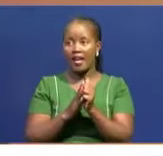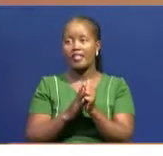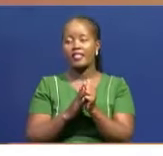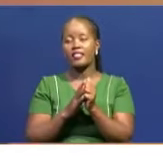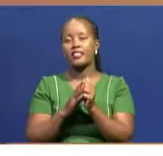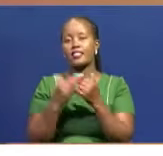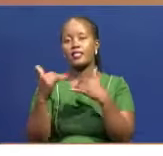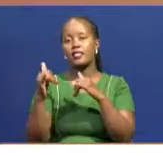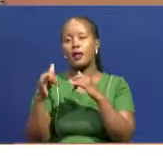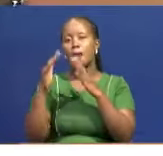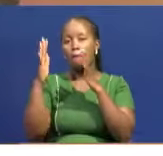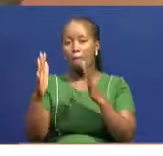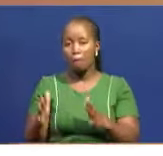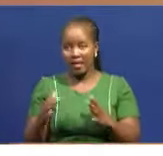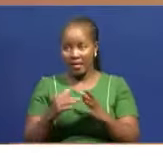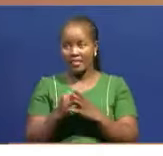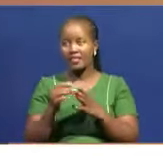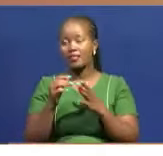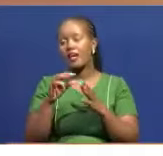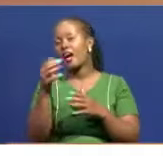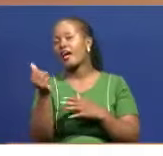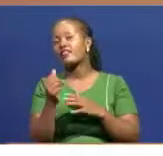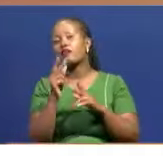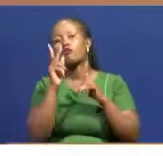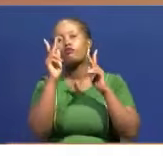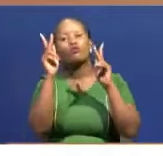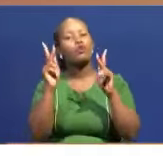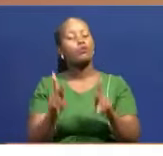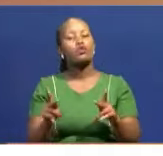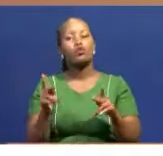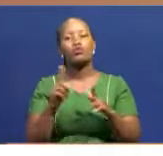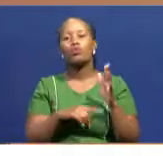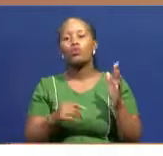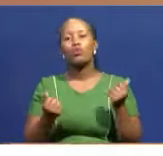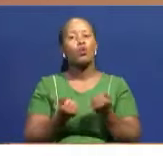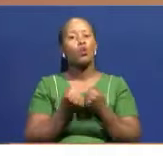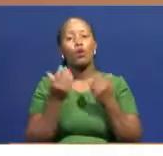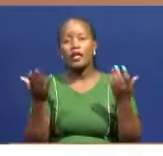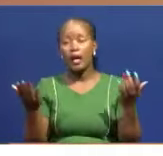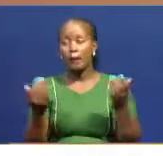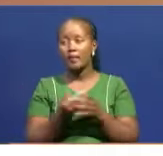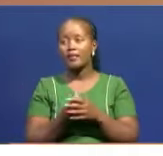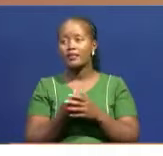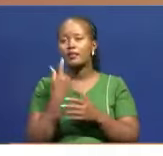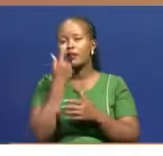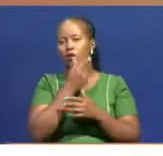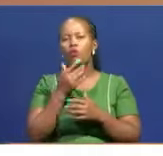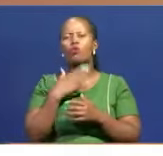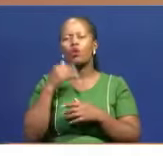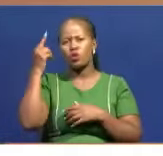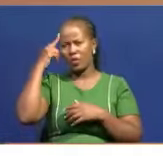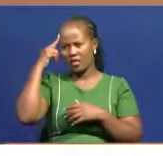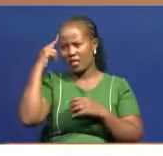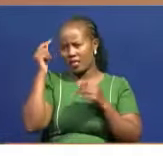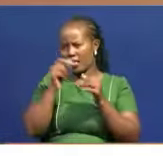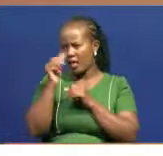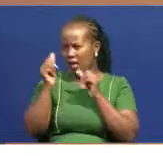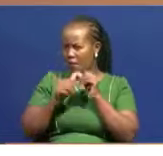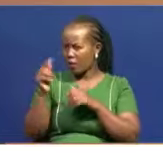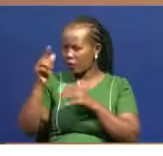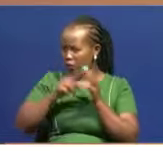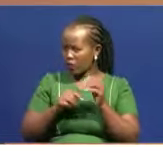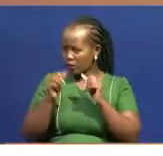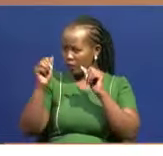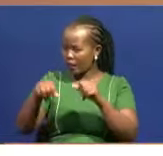and Chipu players. So then what happens to players from Kisumu who want to say, look, can I put my hand up and get selected